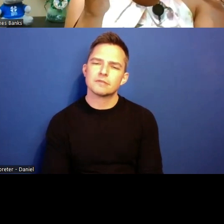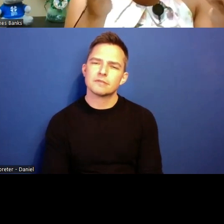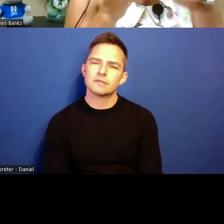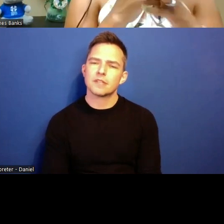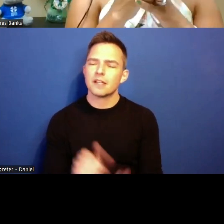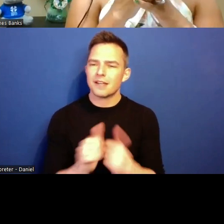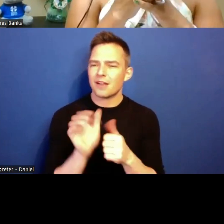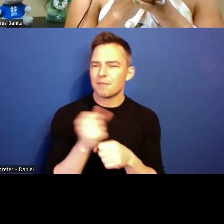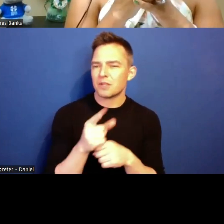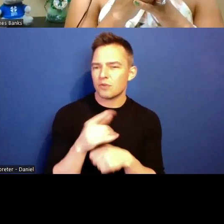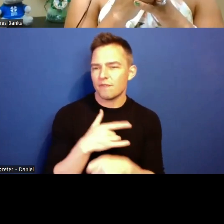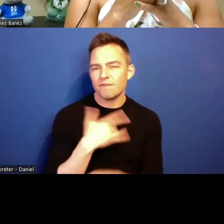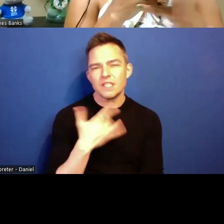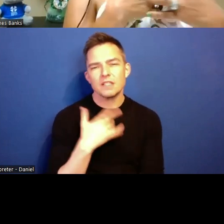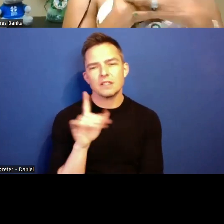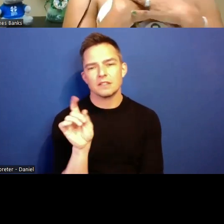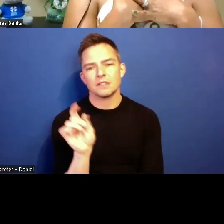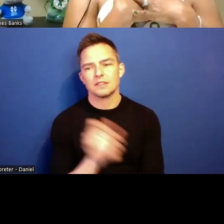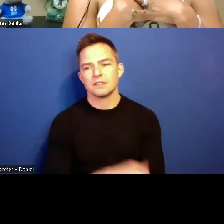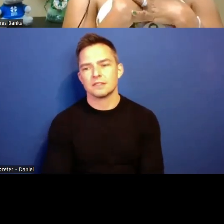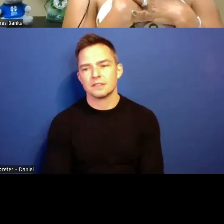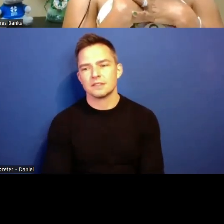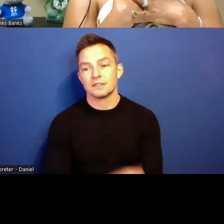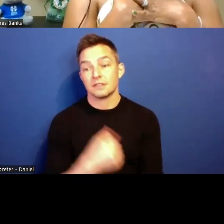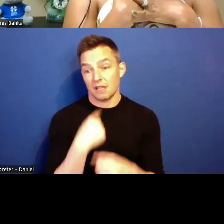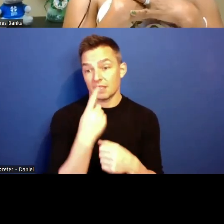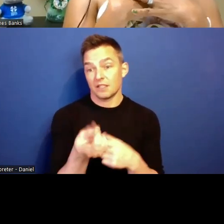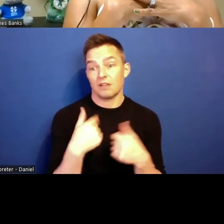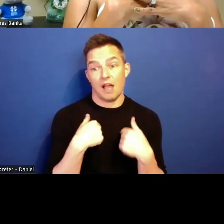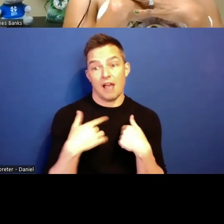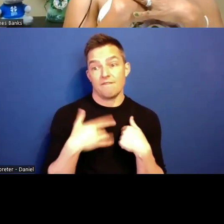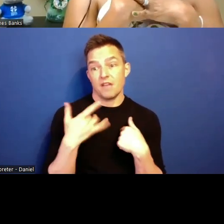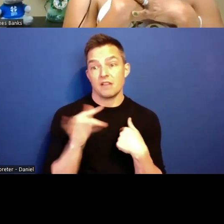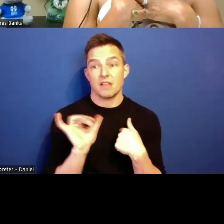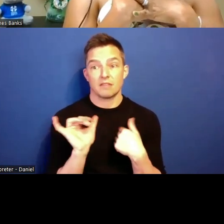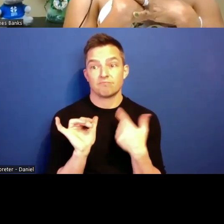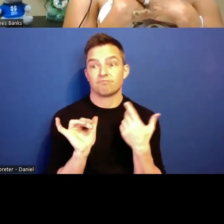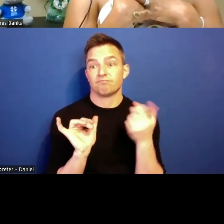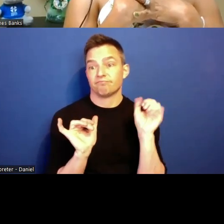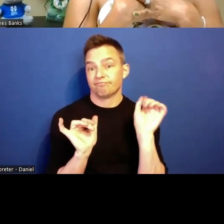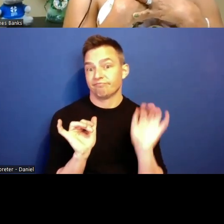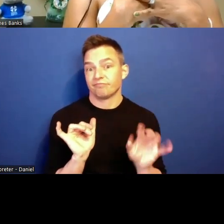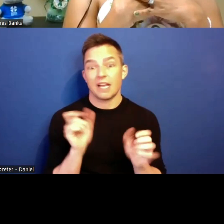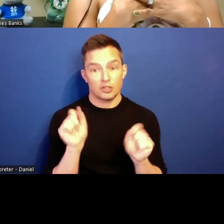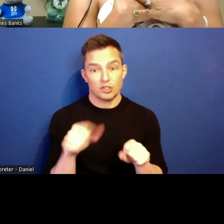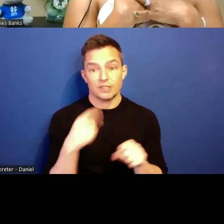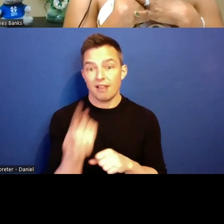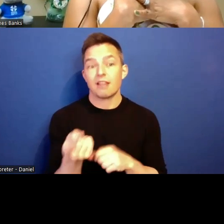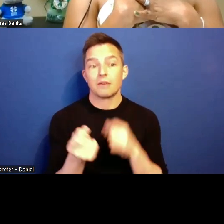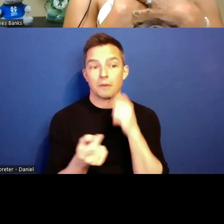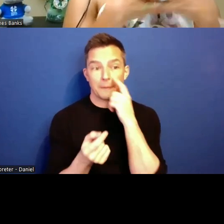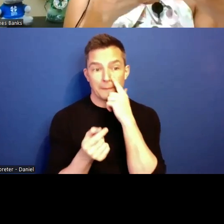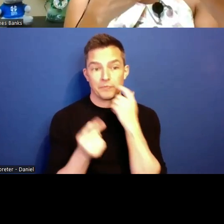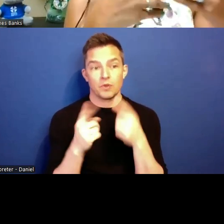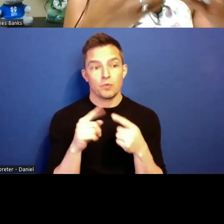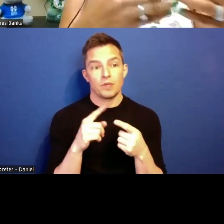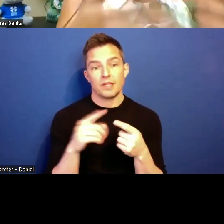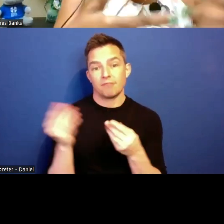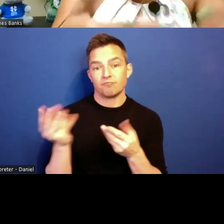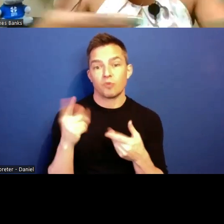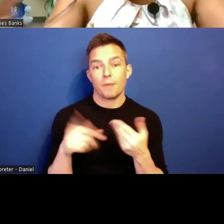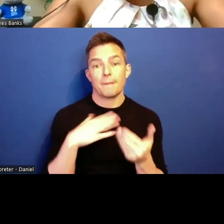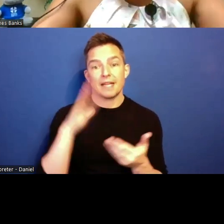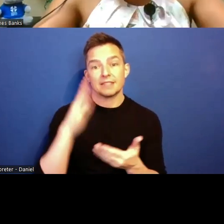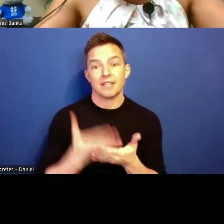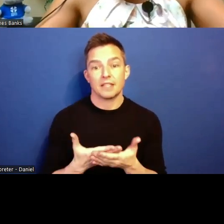How did it make you feel? I can tell you how I felt when they first told me about what my son, or what I